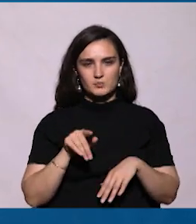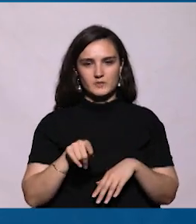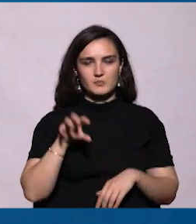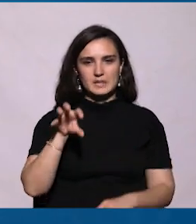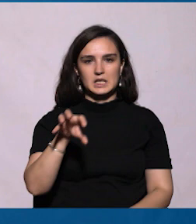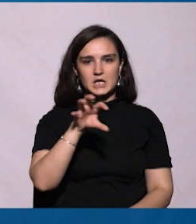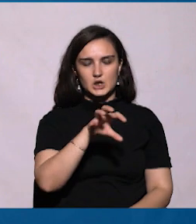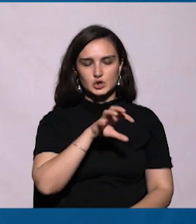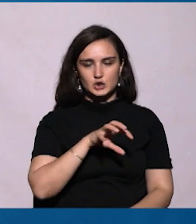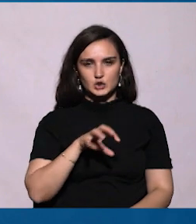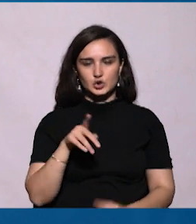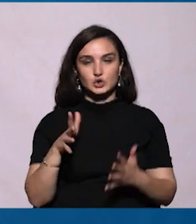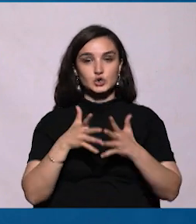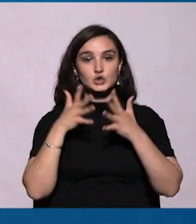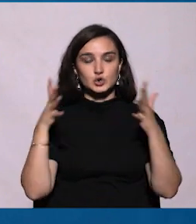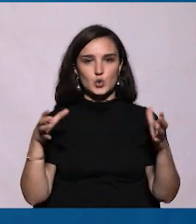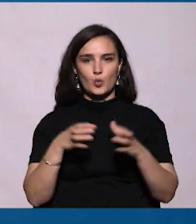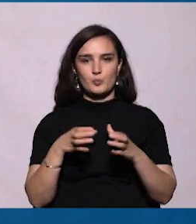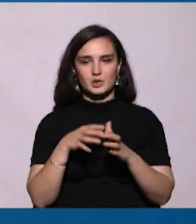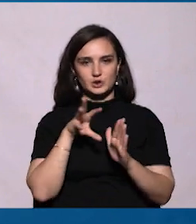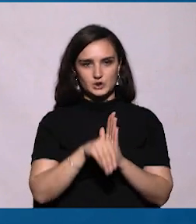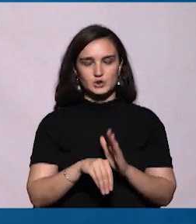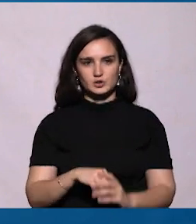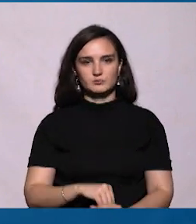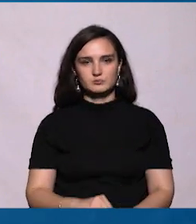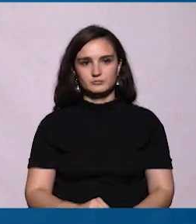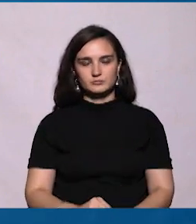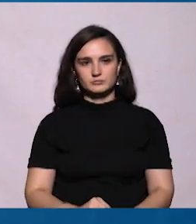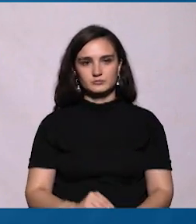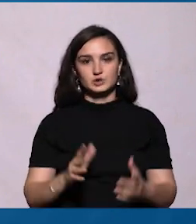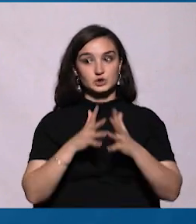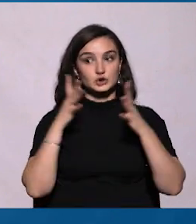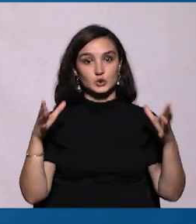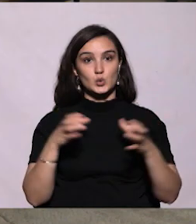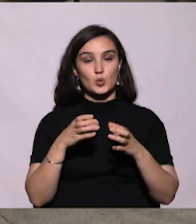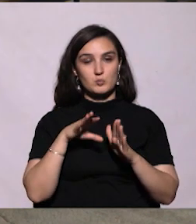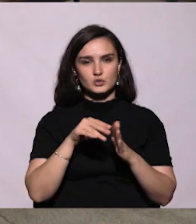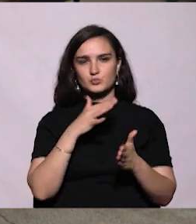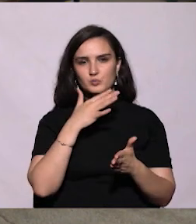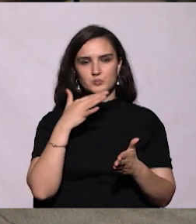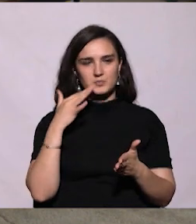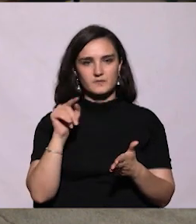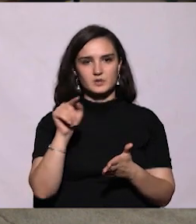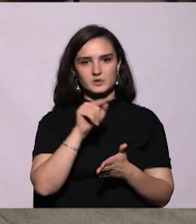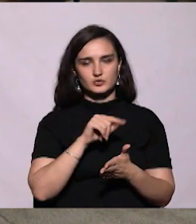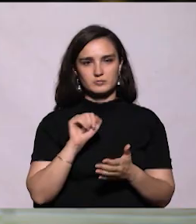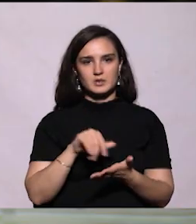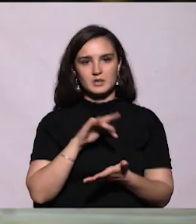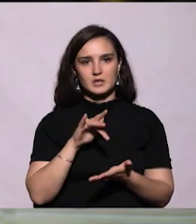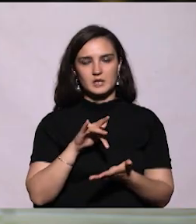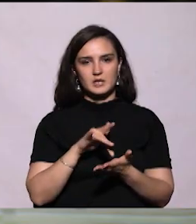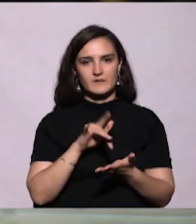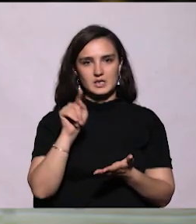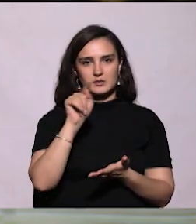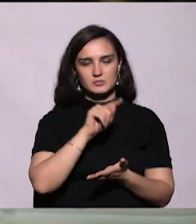branch of a large company. Right. So a large company can have many branches across a country